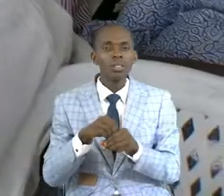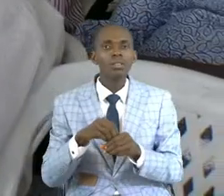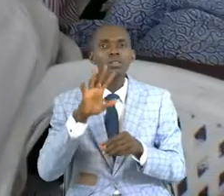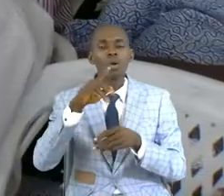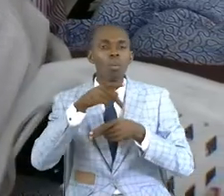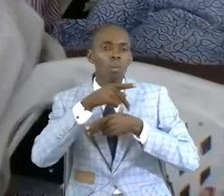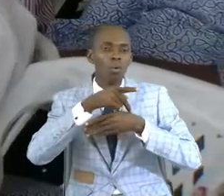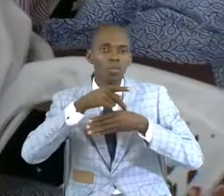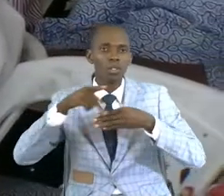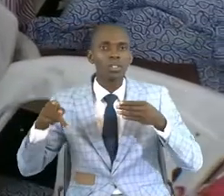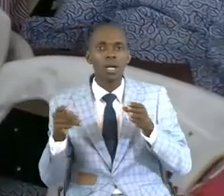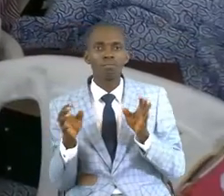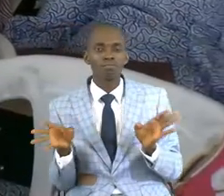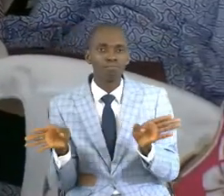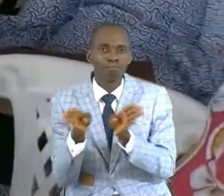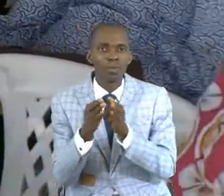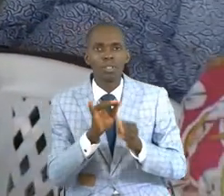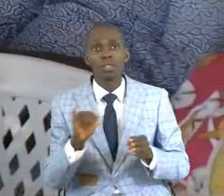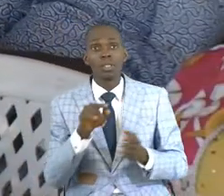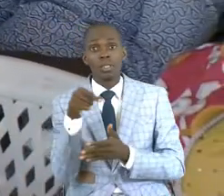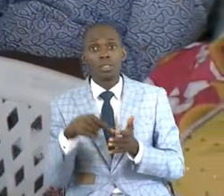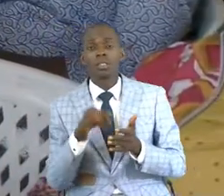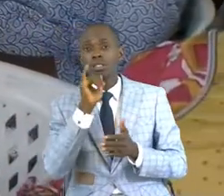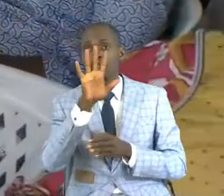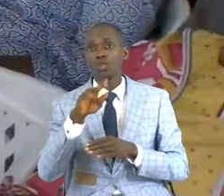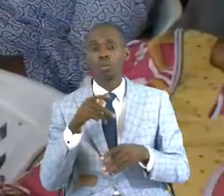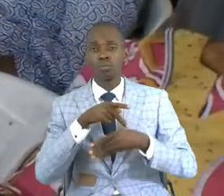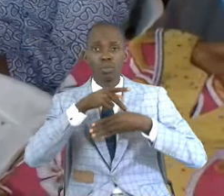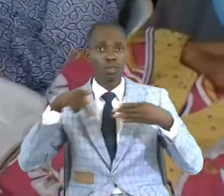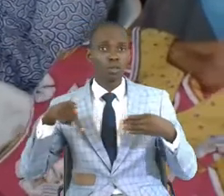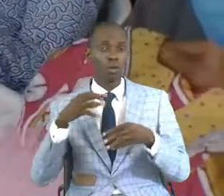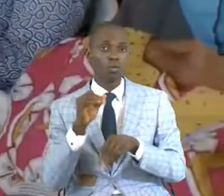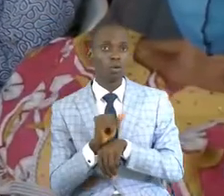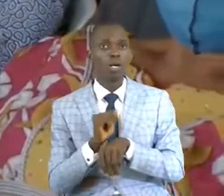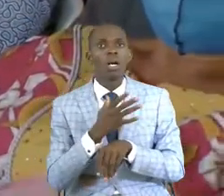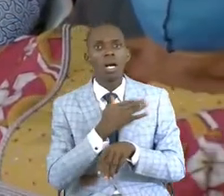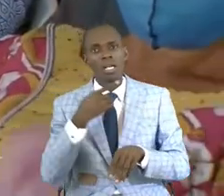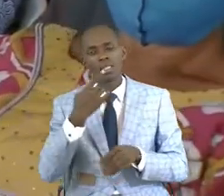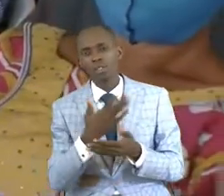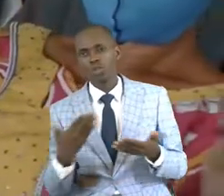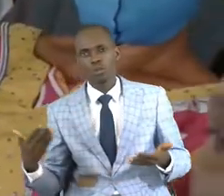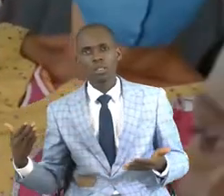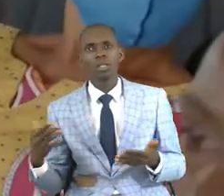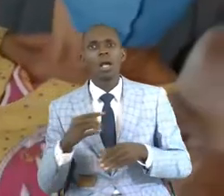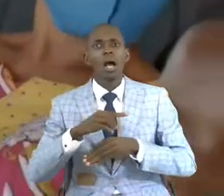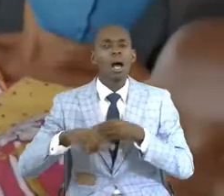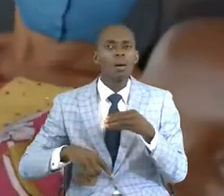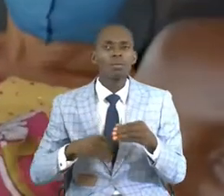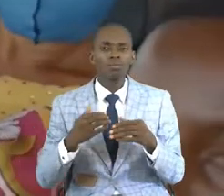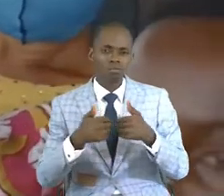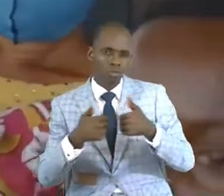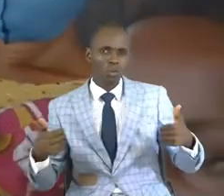gathering. This is your profession. And they are talking of something now, apart from the equations